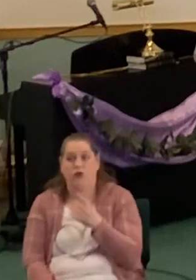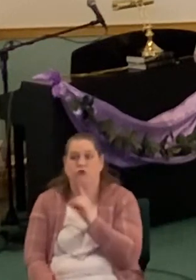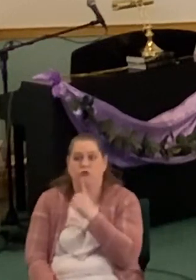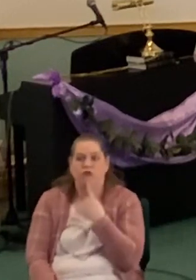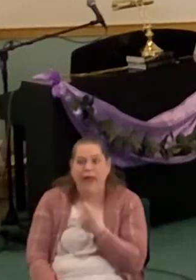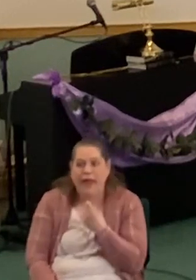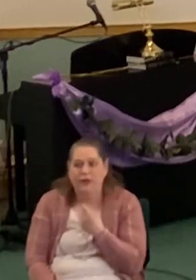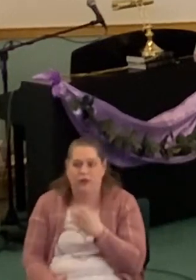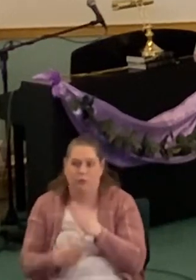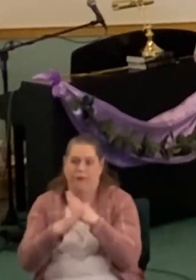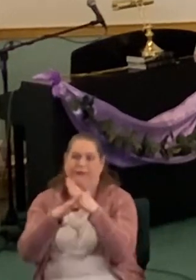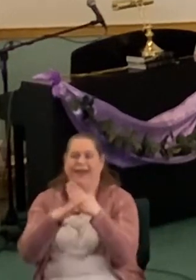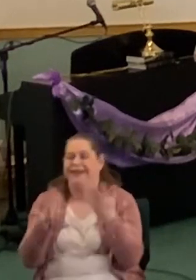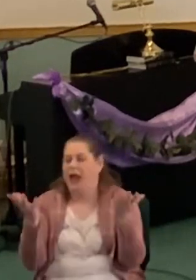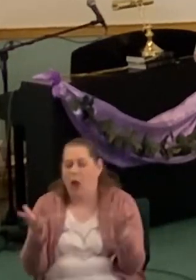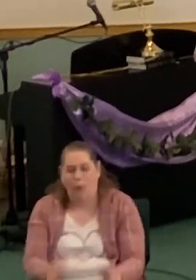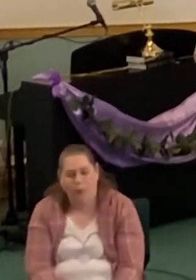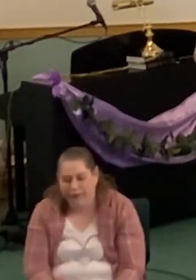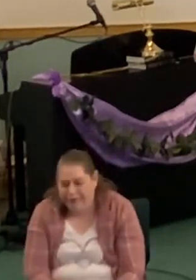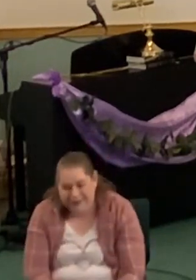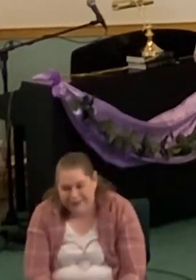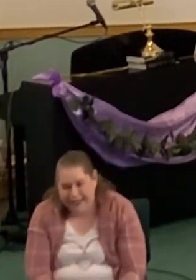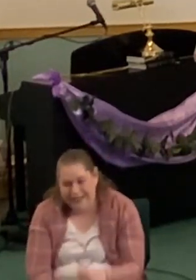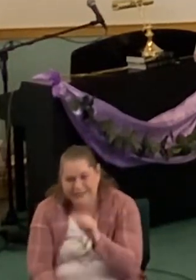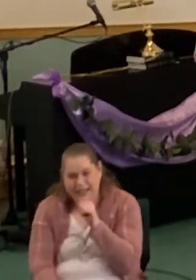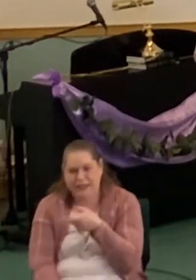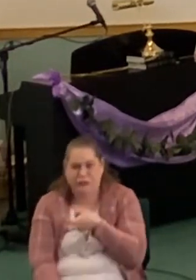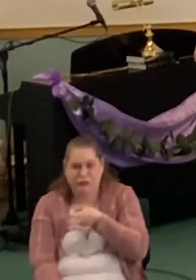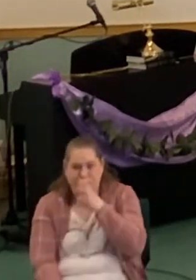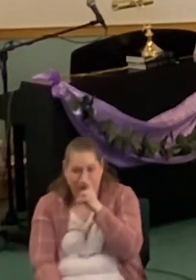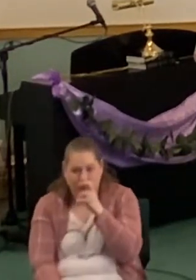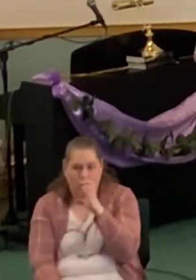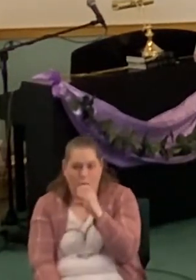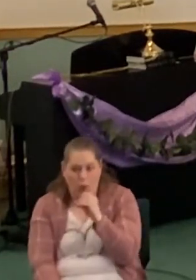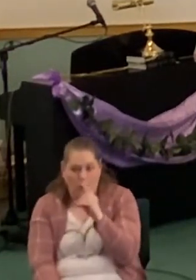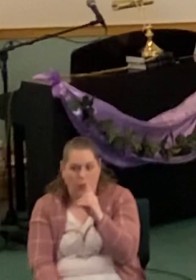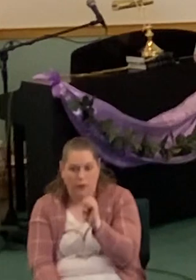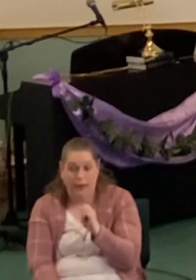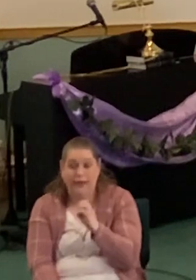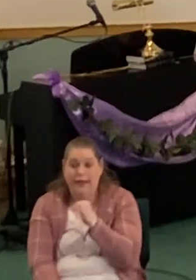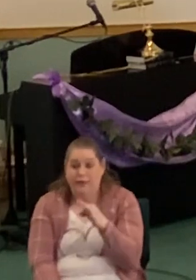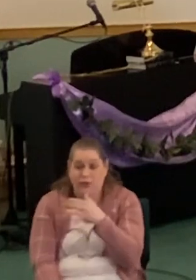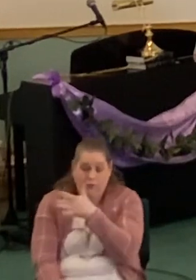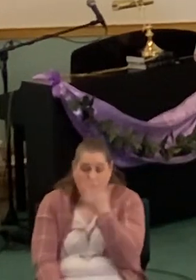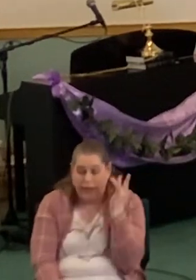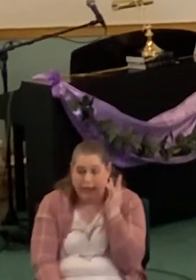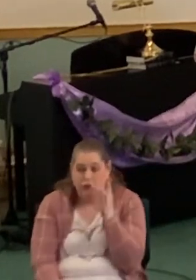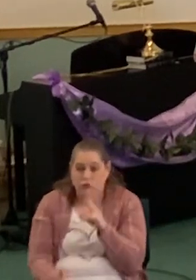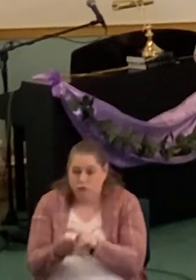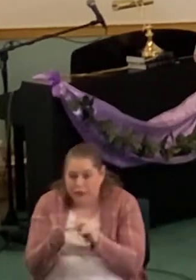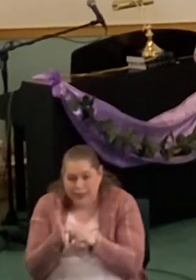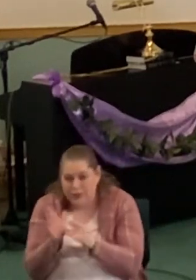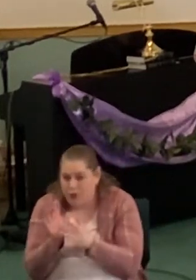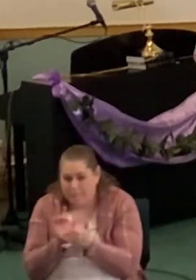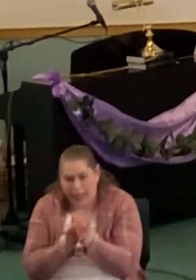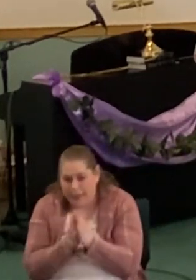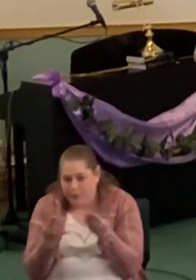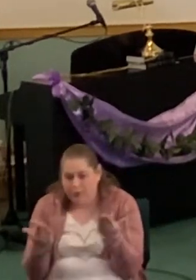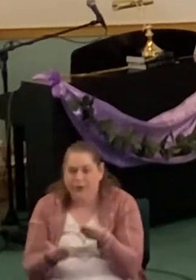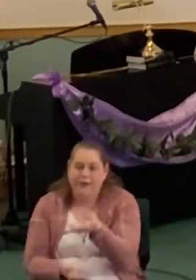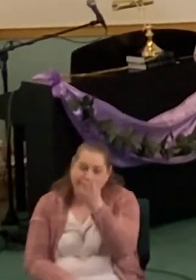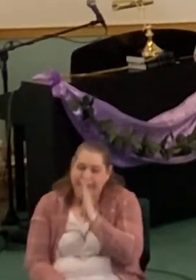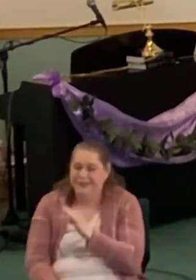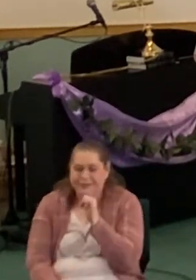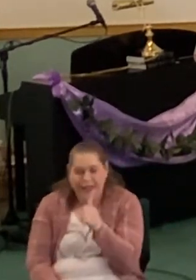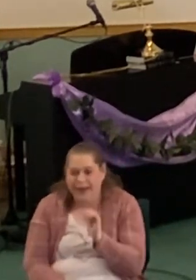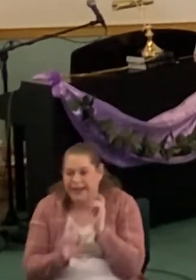work on time. There's not this strict code. If you forget to read your Bible for a week, God's not going to give you a huge energy bill so you